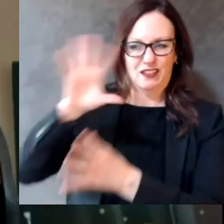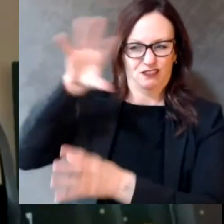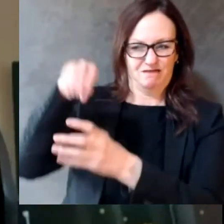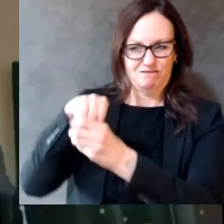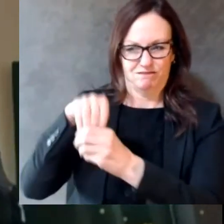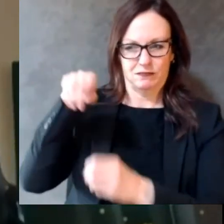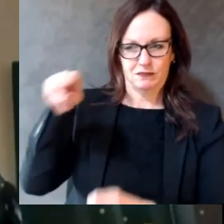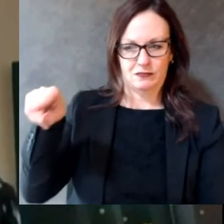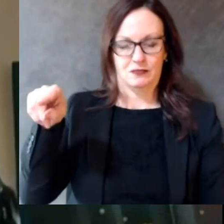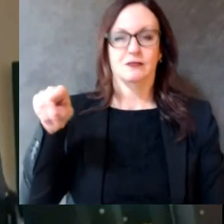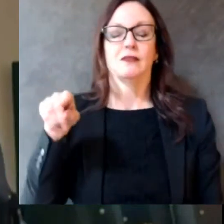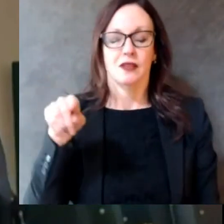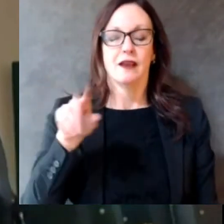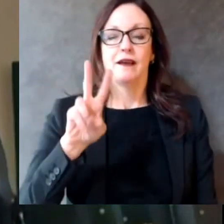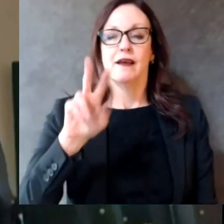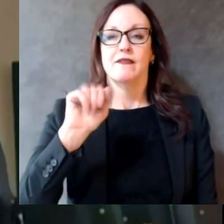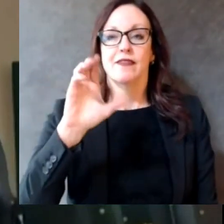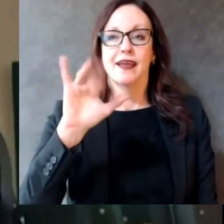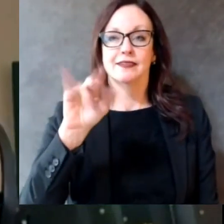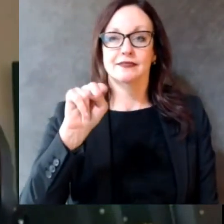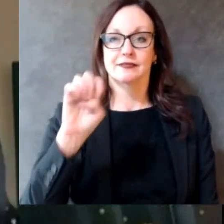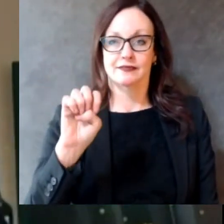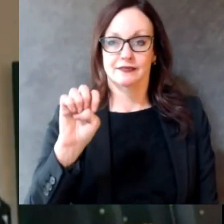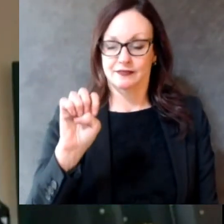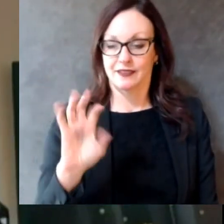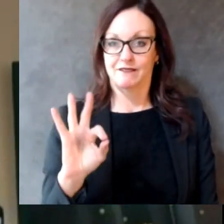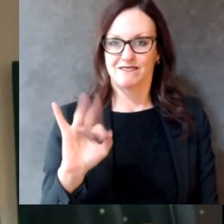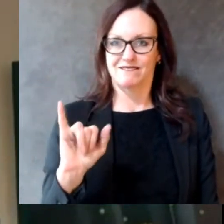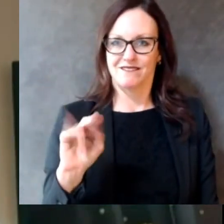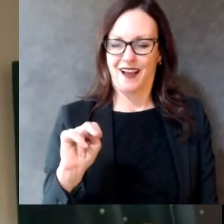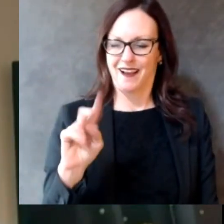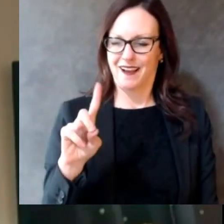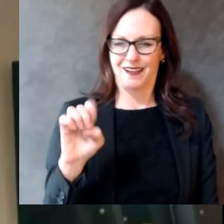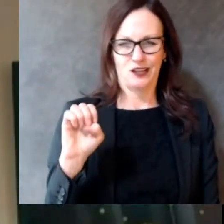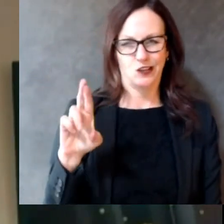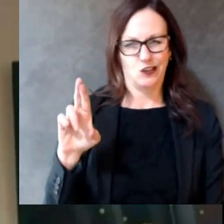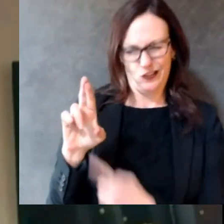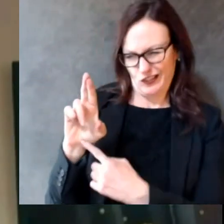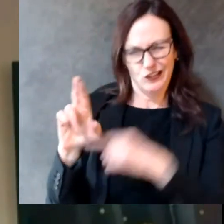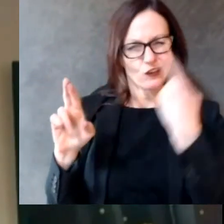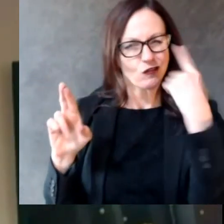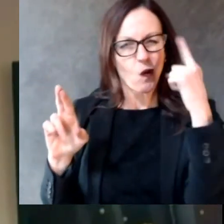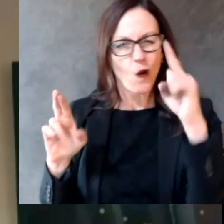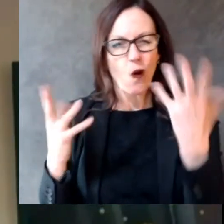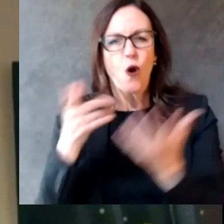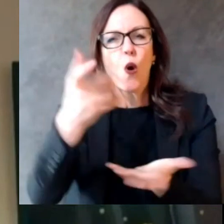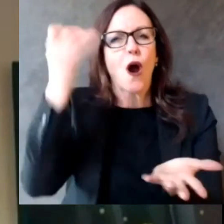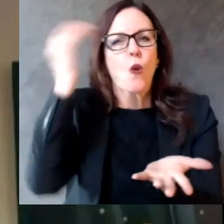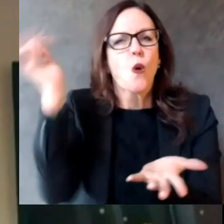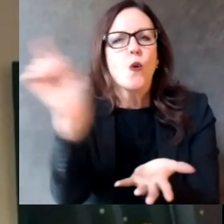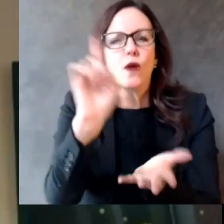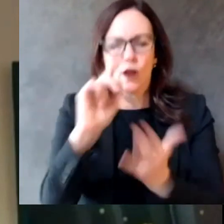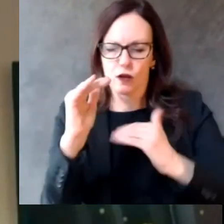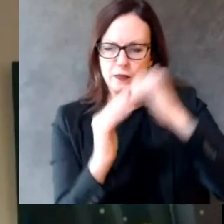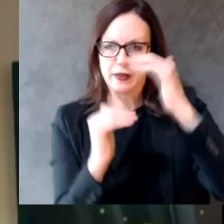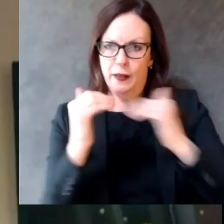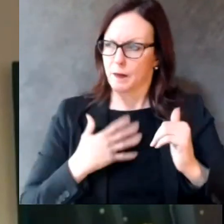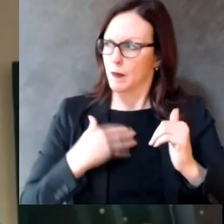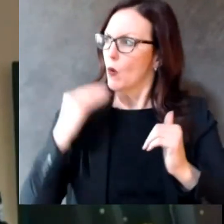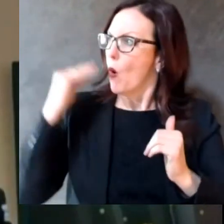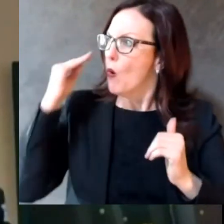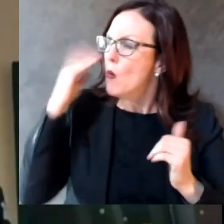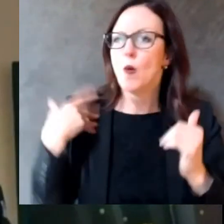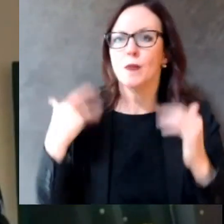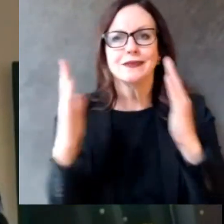you. We're also announcing a vaccinator matching program today. Building on the